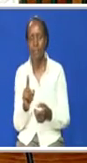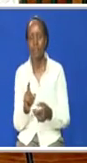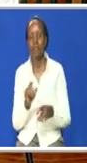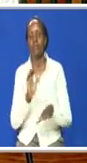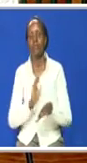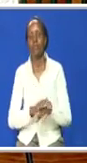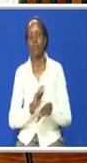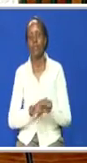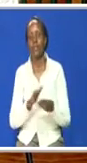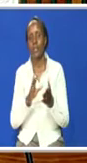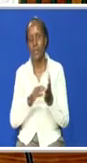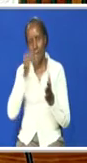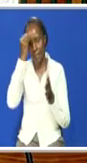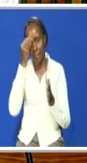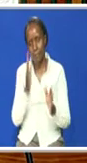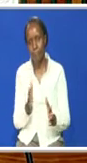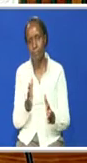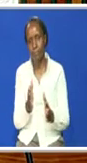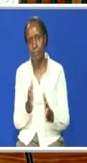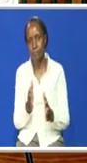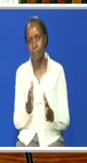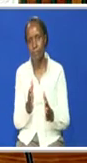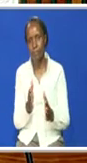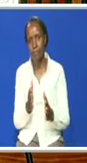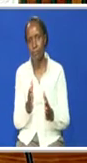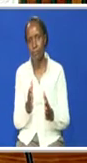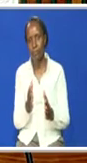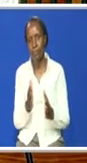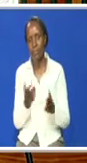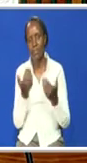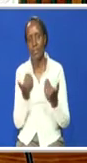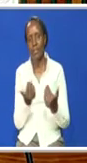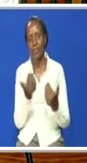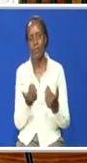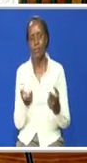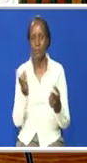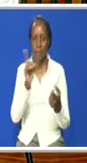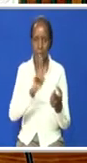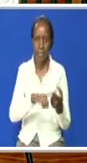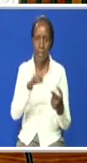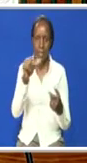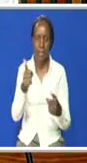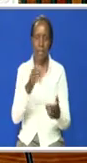Good, my learner. I add another bottle top.